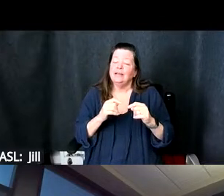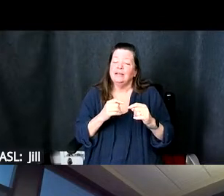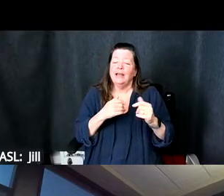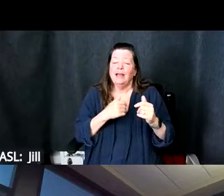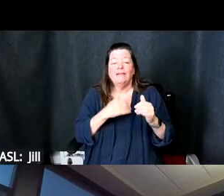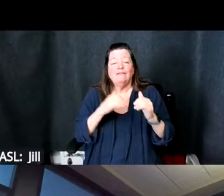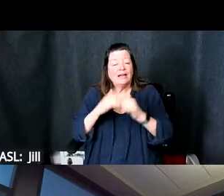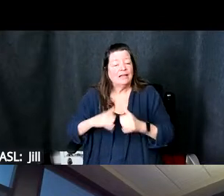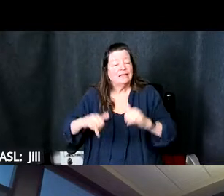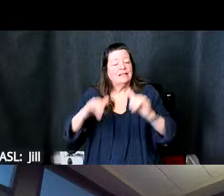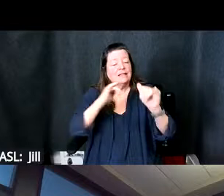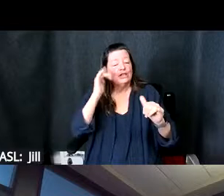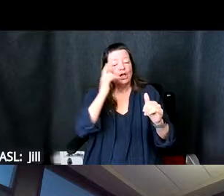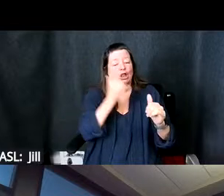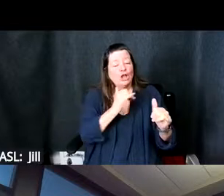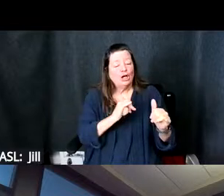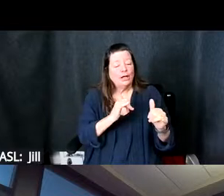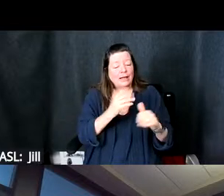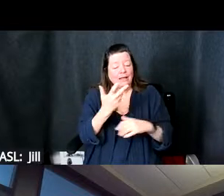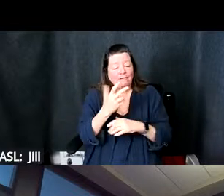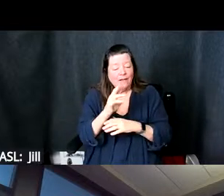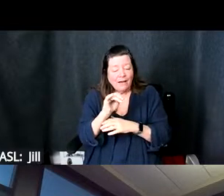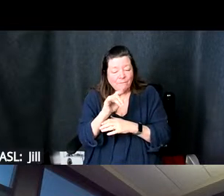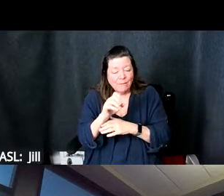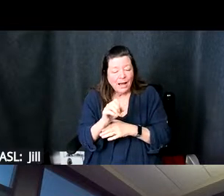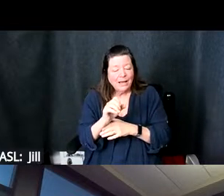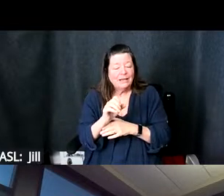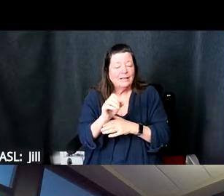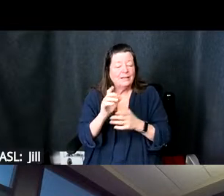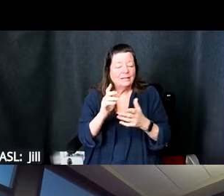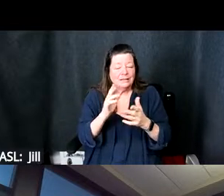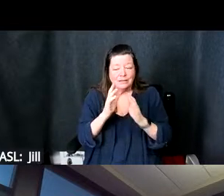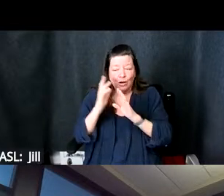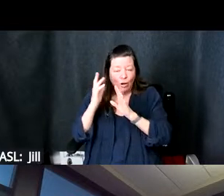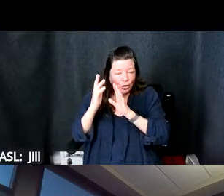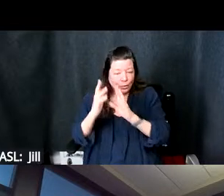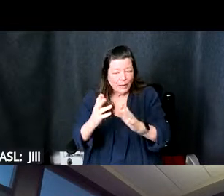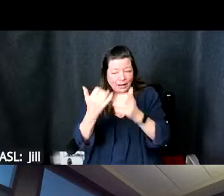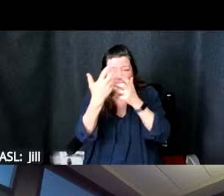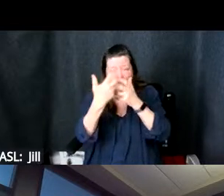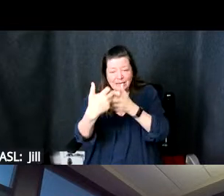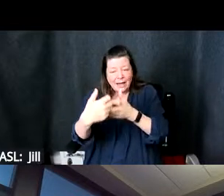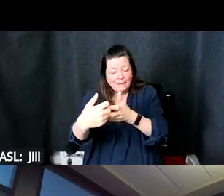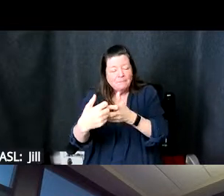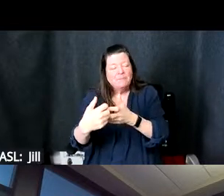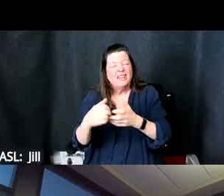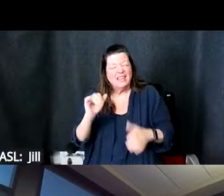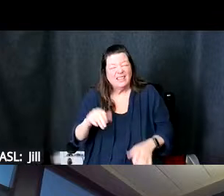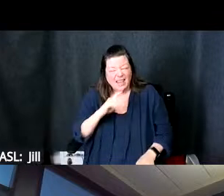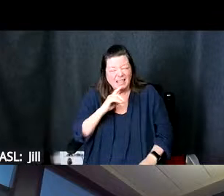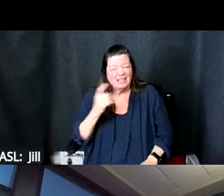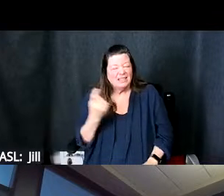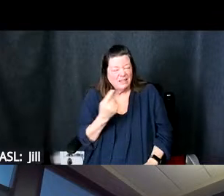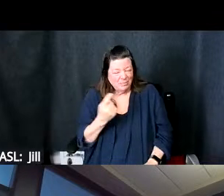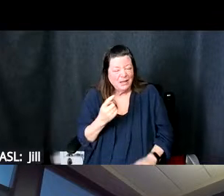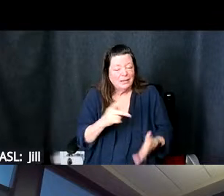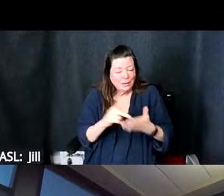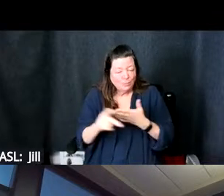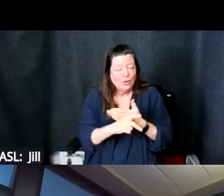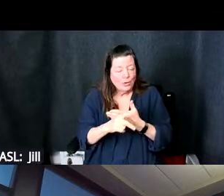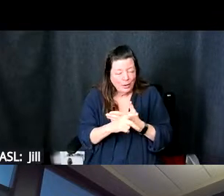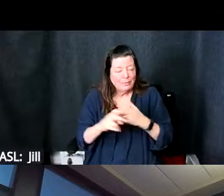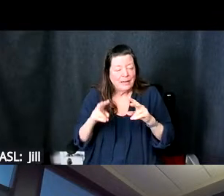5 mile corridor, even though there's multiple construction projects that are going to be building each piece. So that is something the program is working on, and I